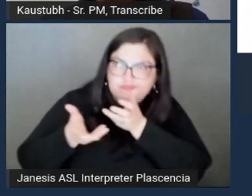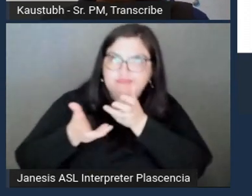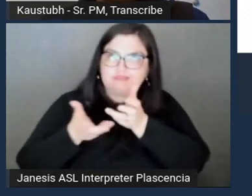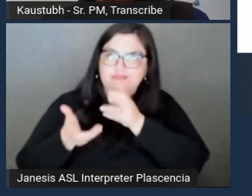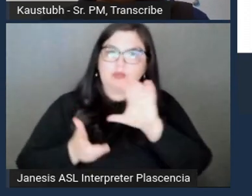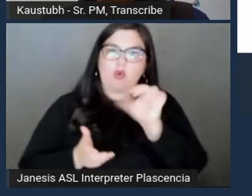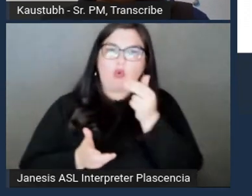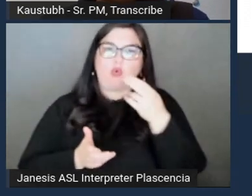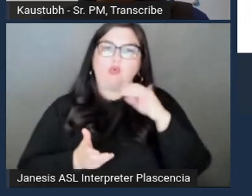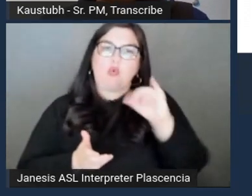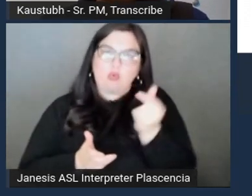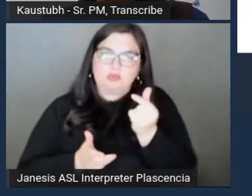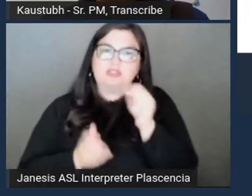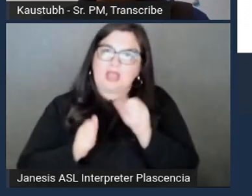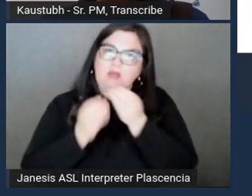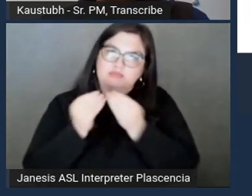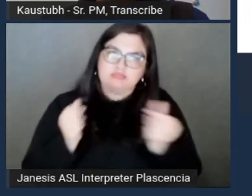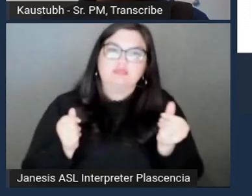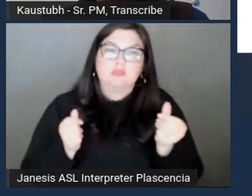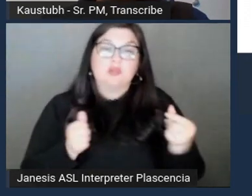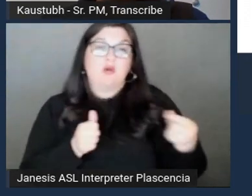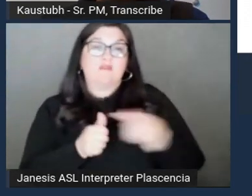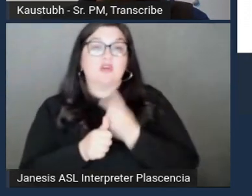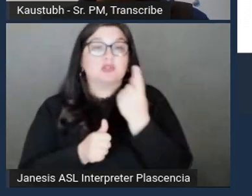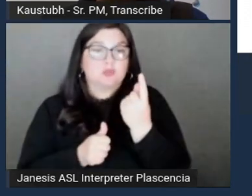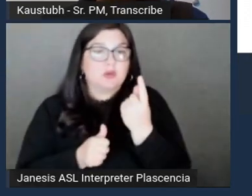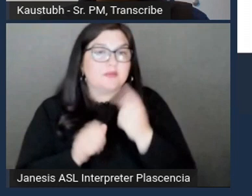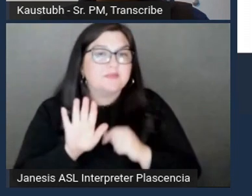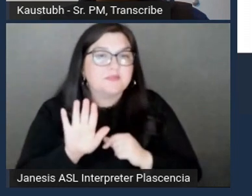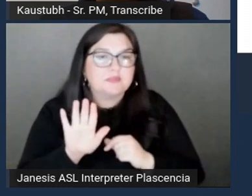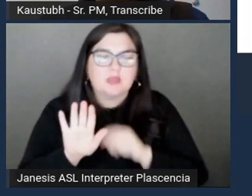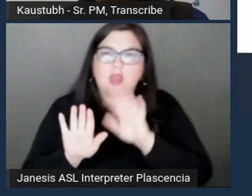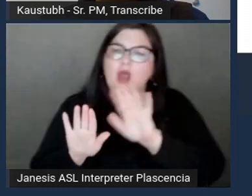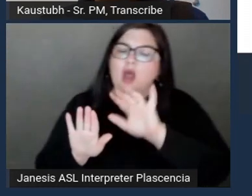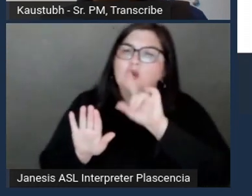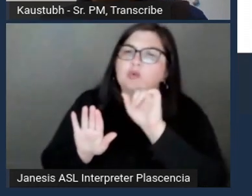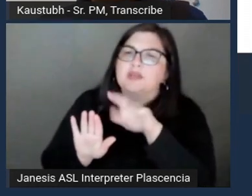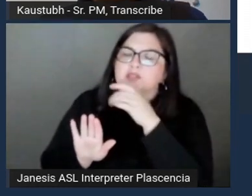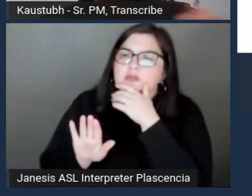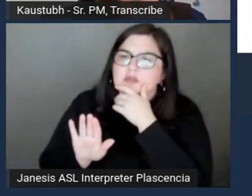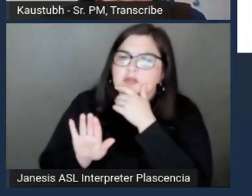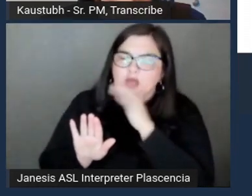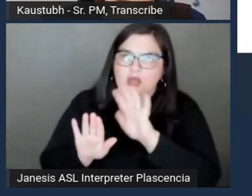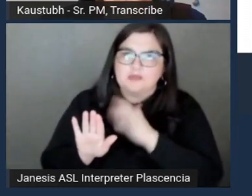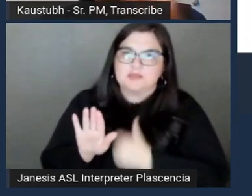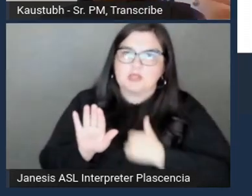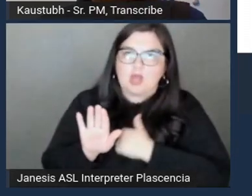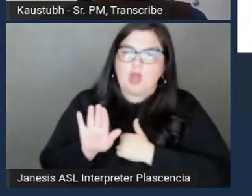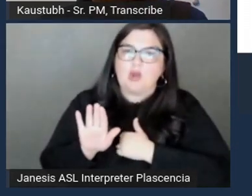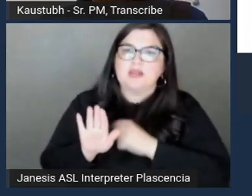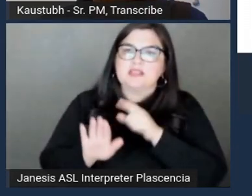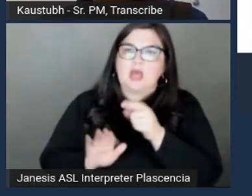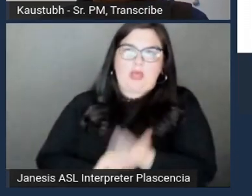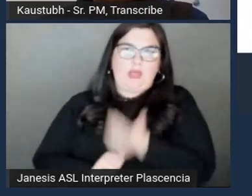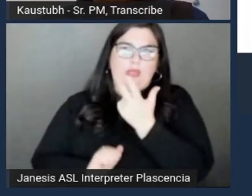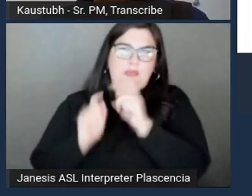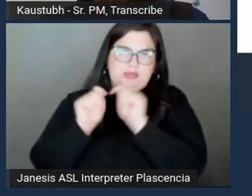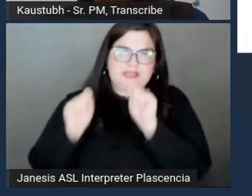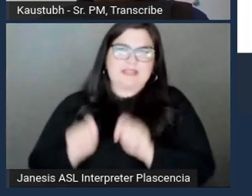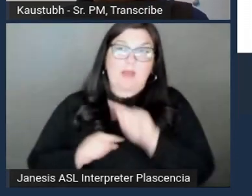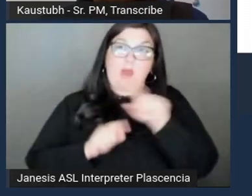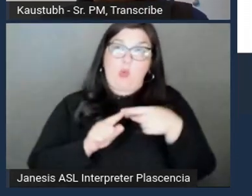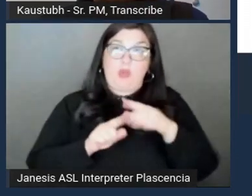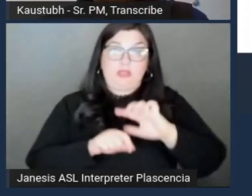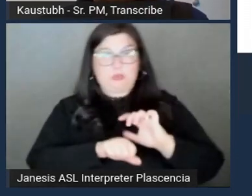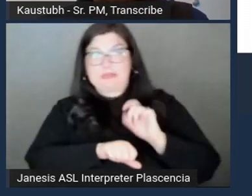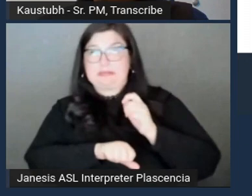So I'm going to start with this one first. Okay. I just had a question here. So like these are 3 templates, but when you create from scratch, how does that